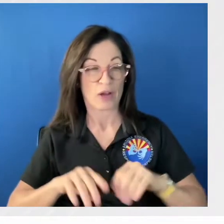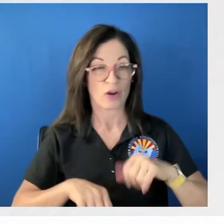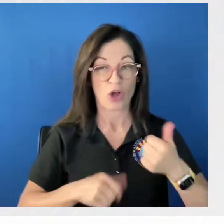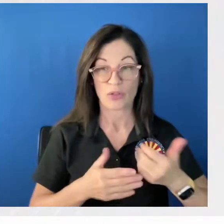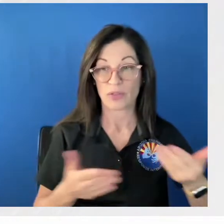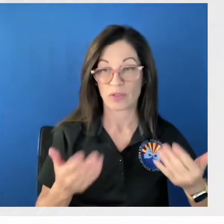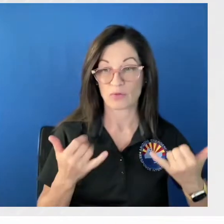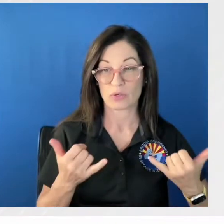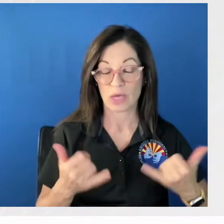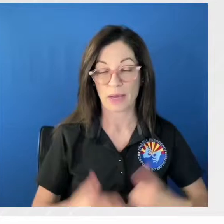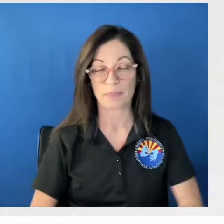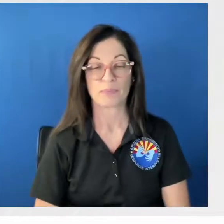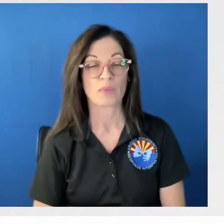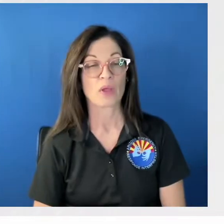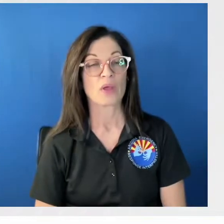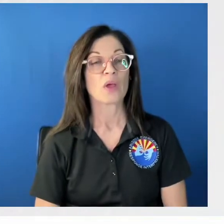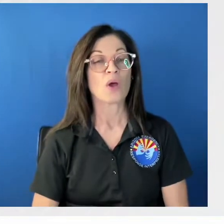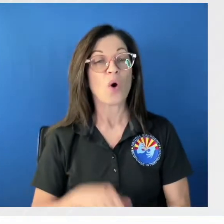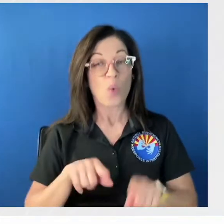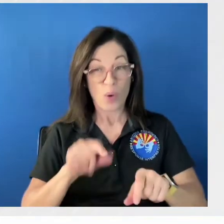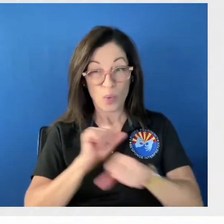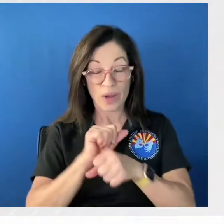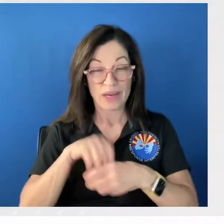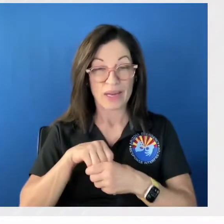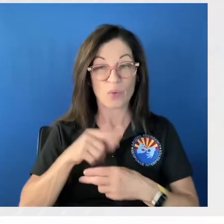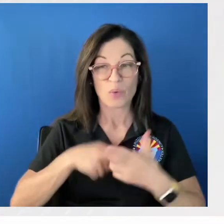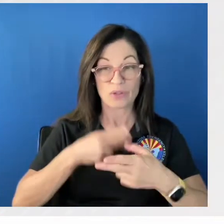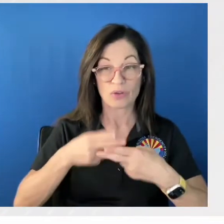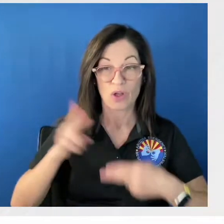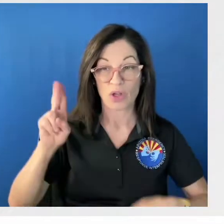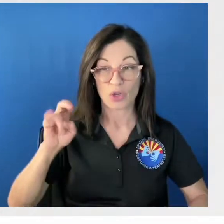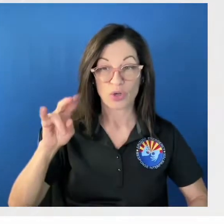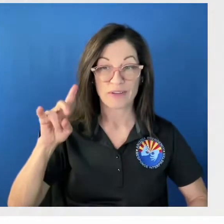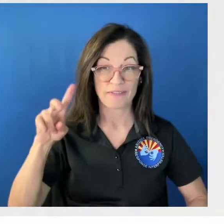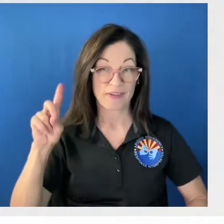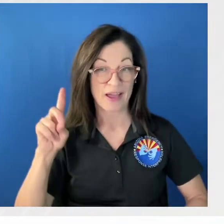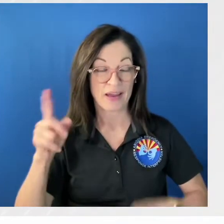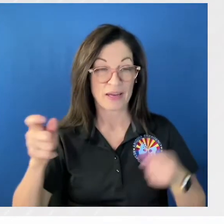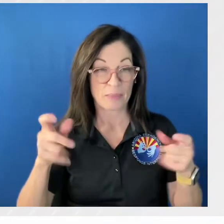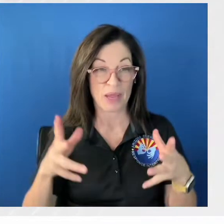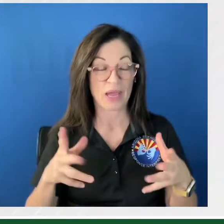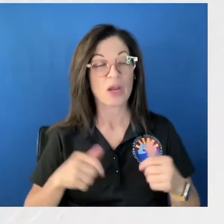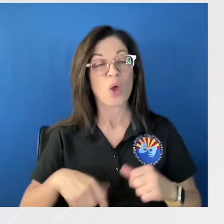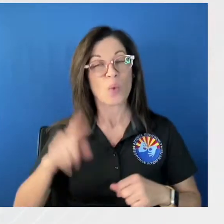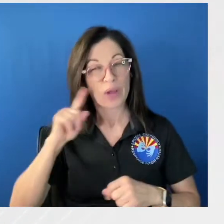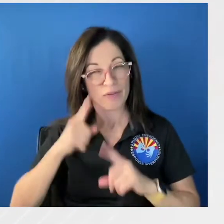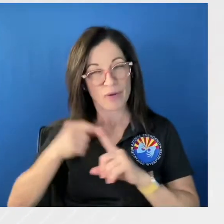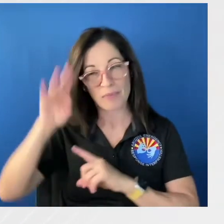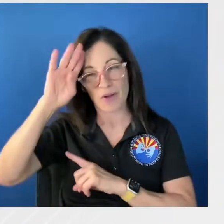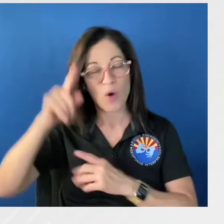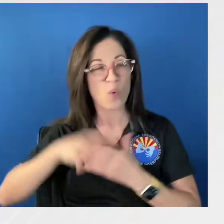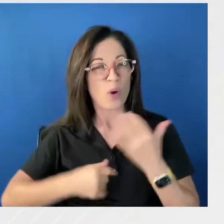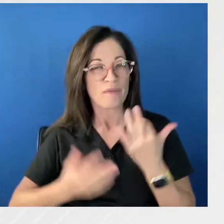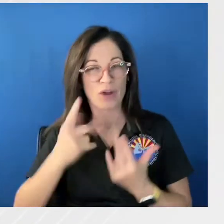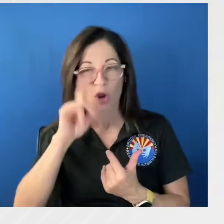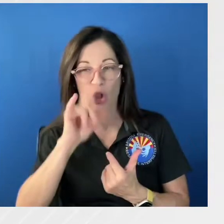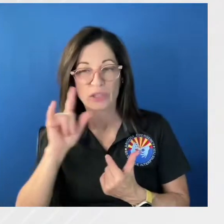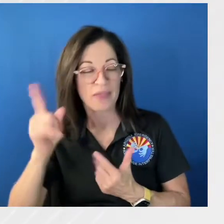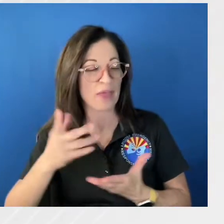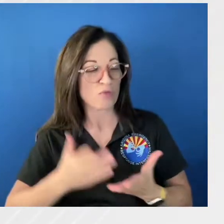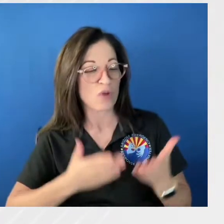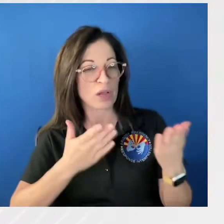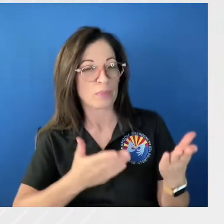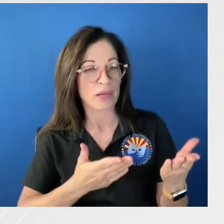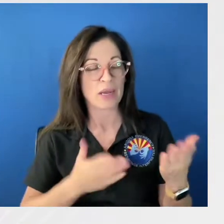when we work in unified command, we're hearing from our firefighters exactly what that fire behavior looks like, and they start recommending what we call